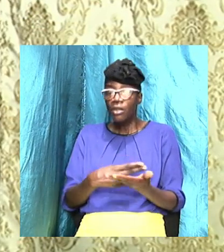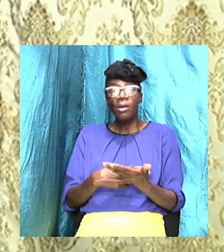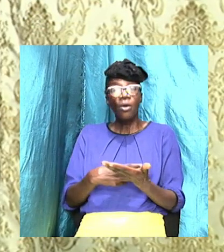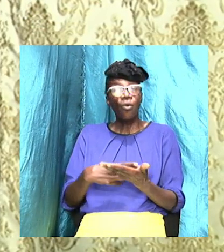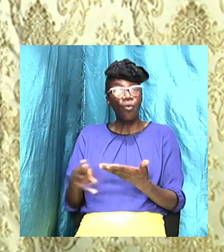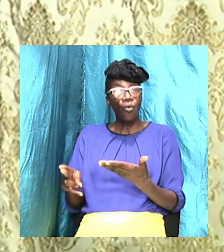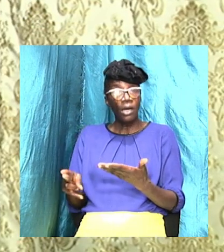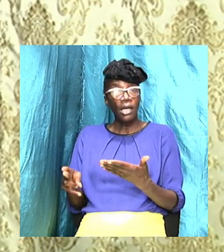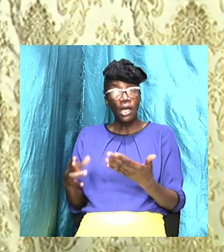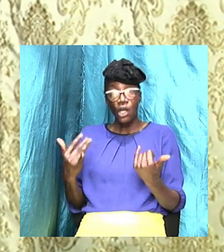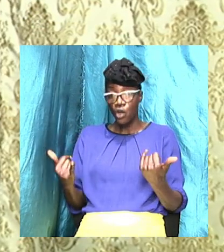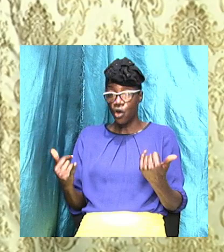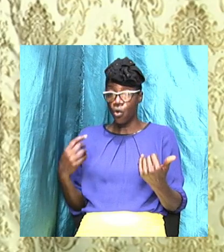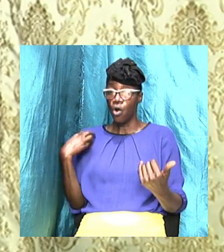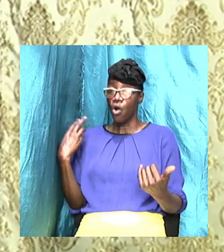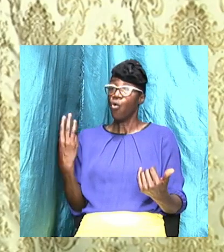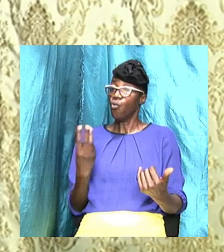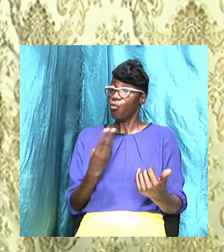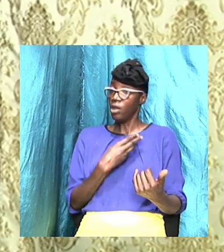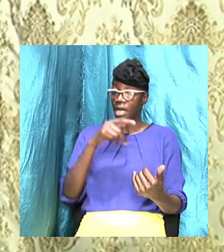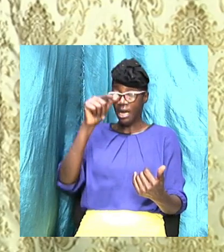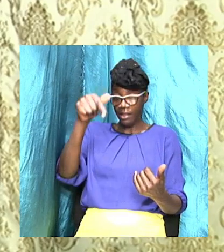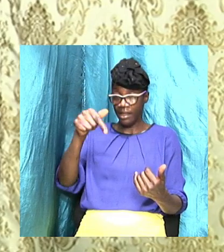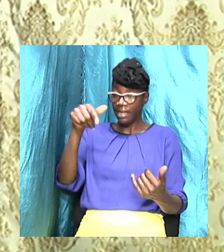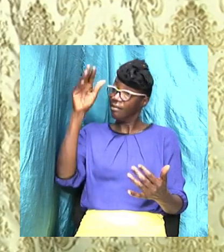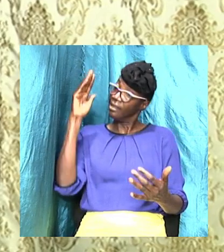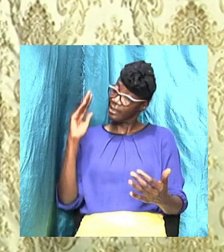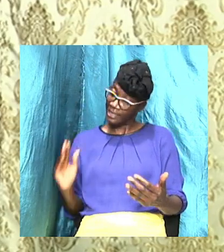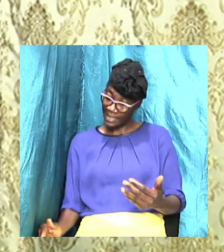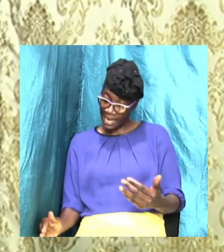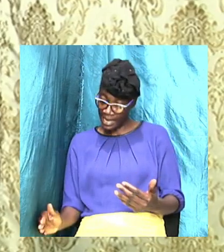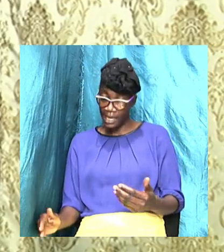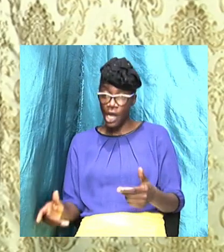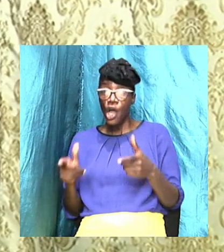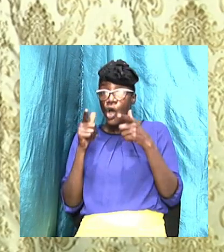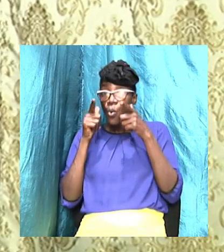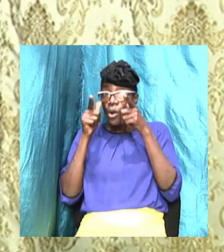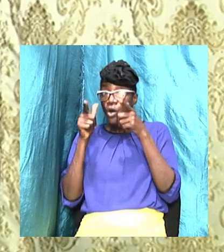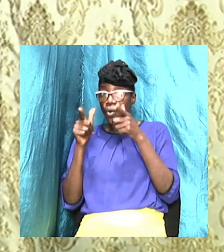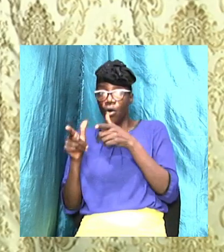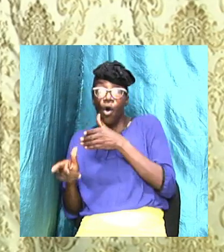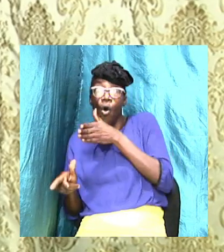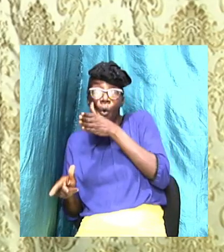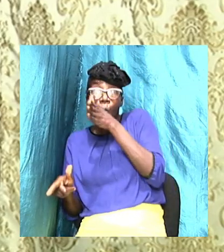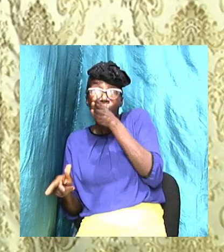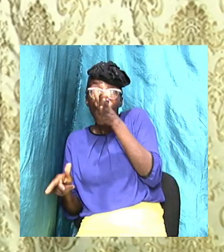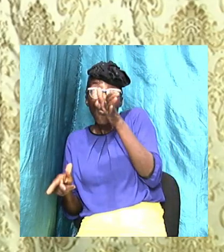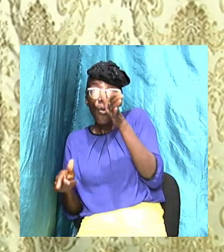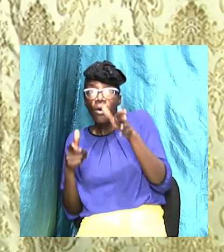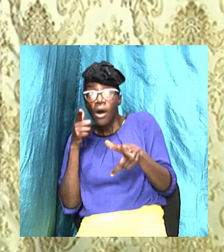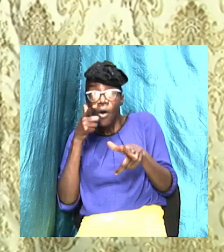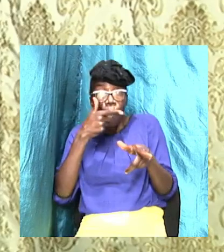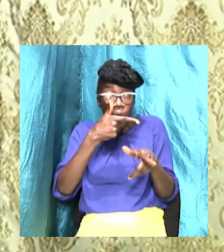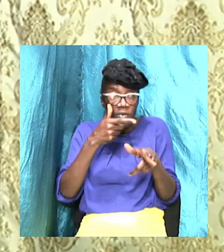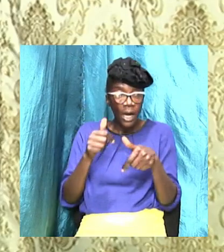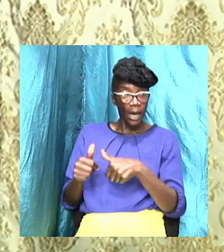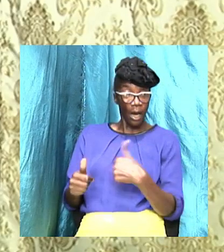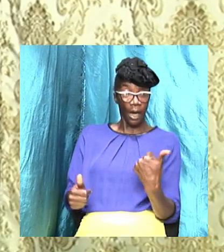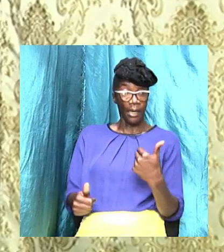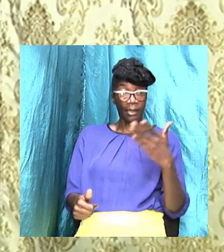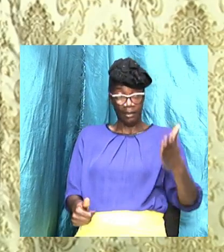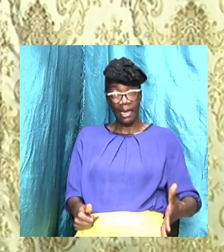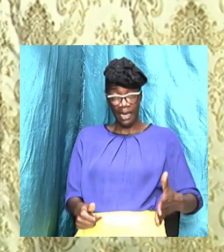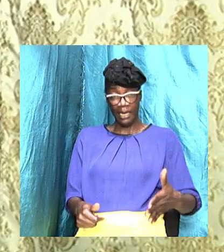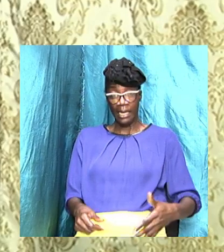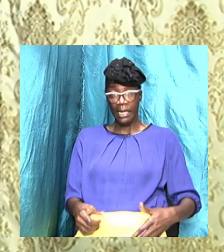Amen. Now we on this side might look over on the other side and we say that if they are going to